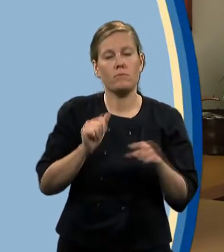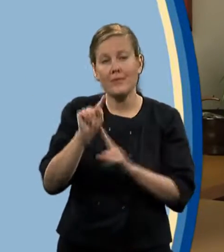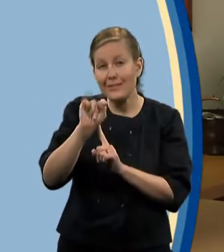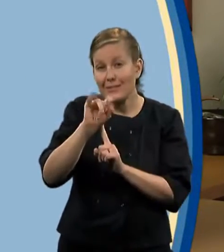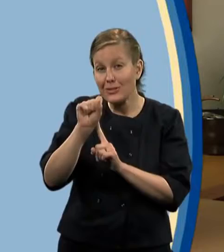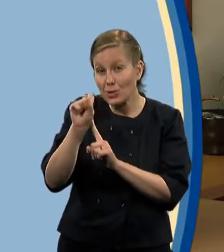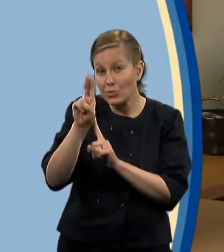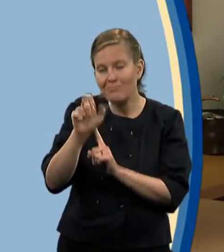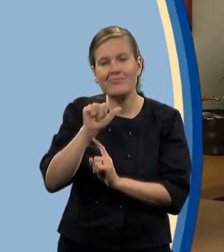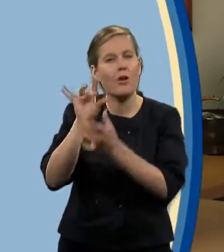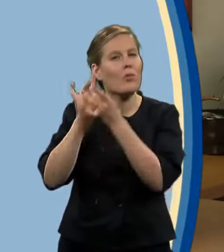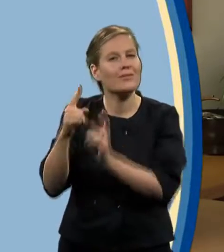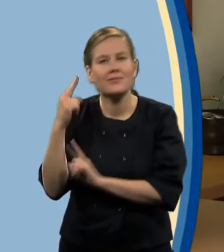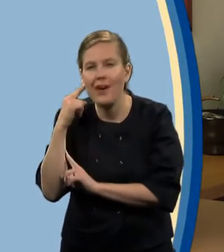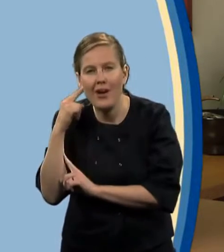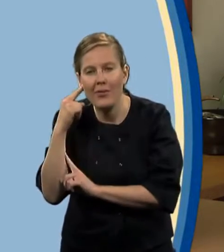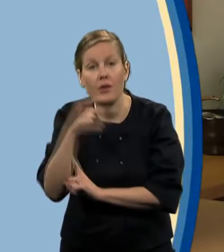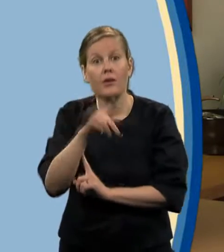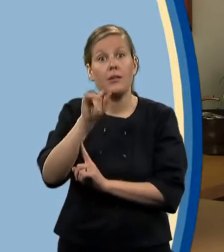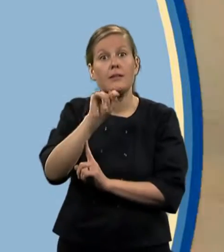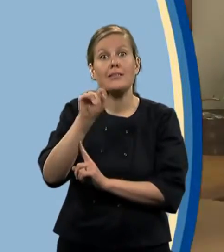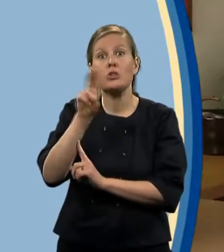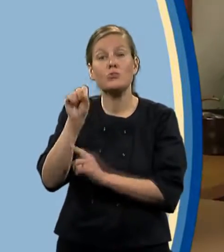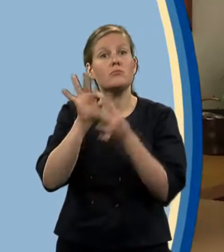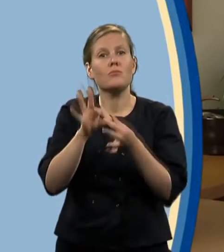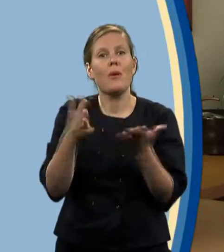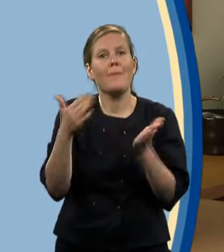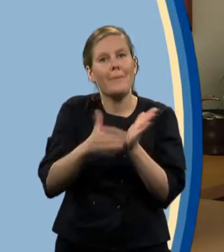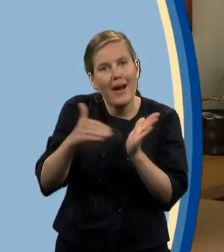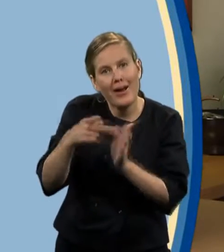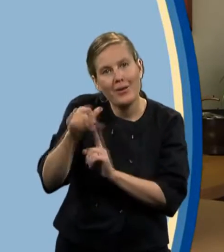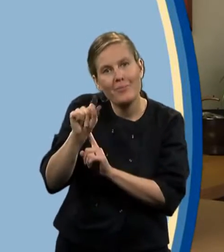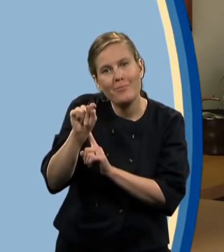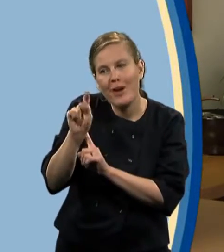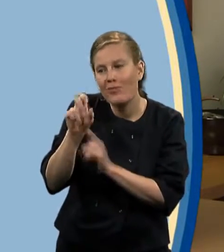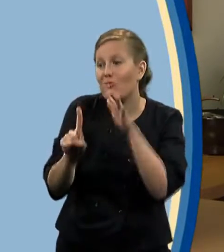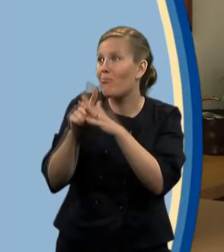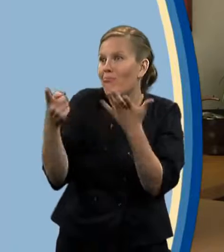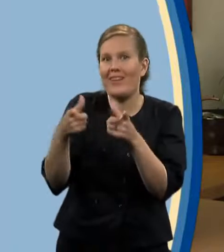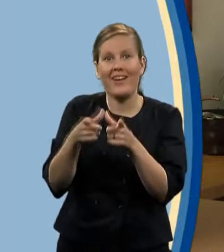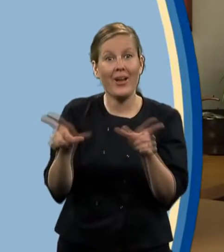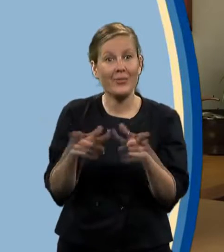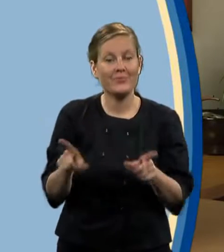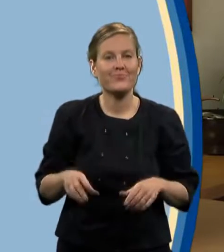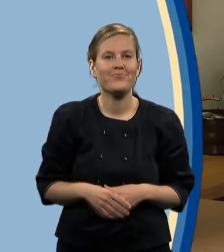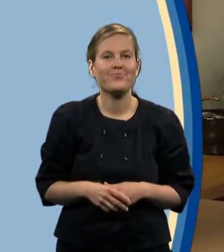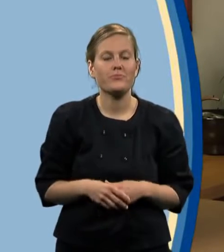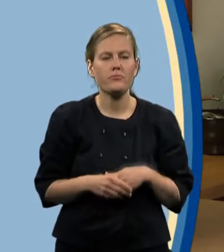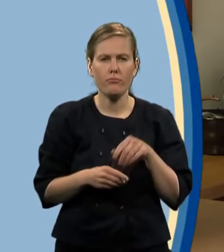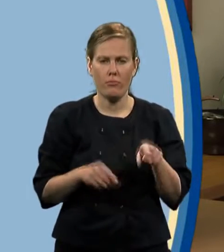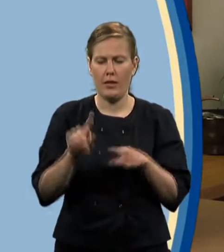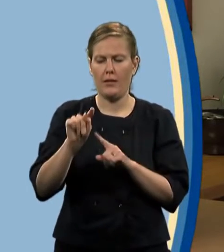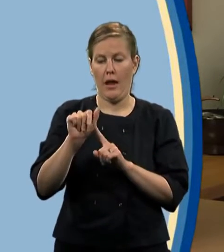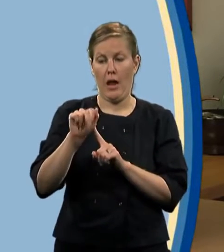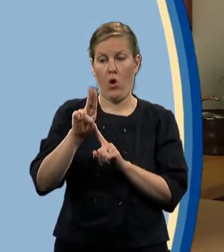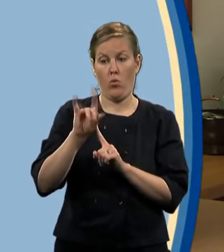sound, the tissue is based on patterns that are pressed in language. So in the auditory tissue, ironically, if you don't give it the right pattern,